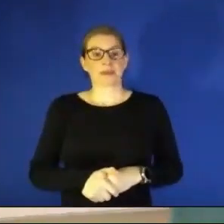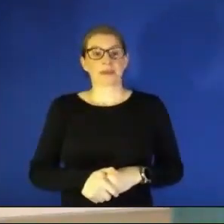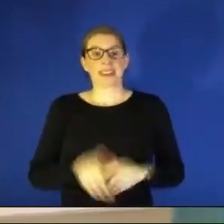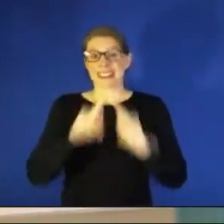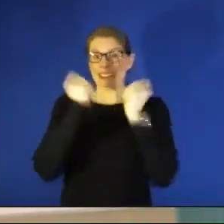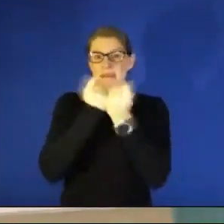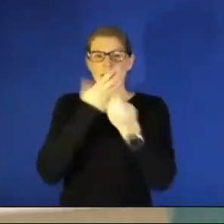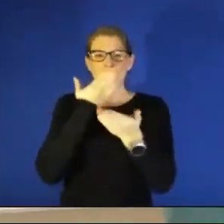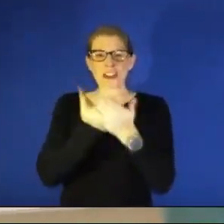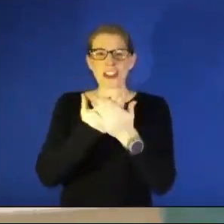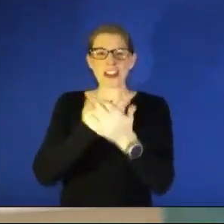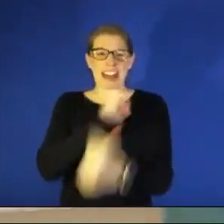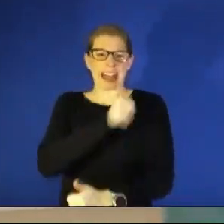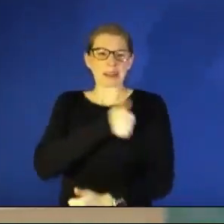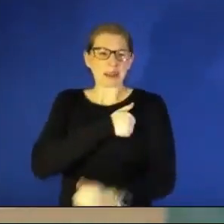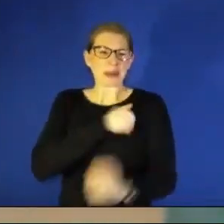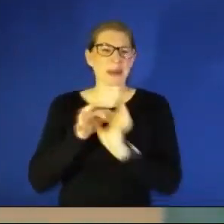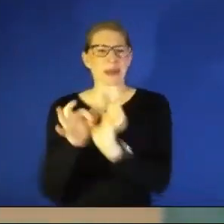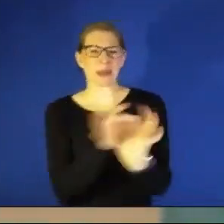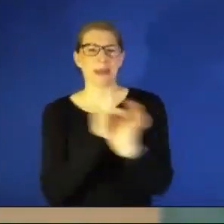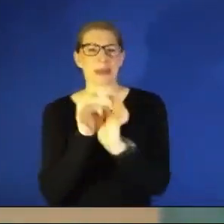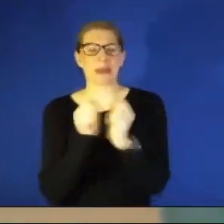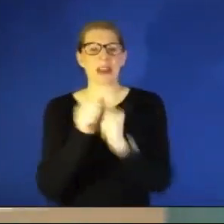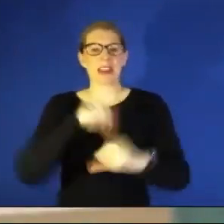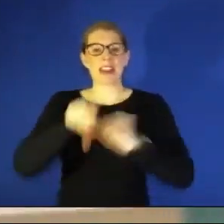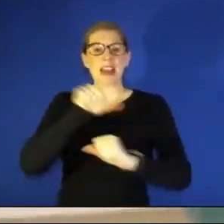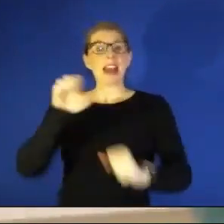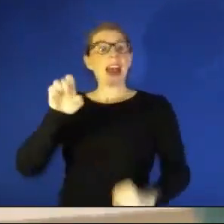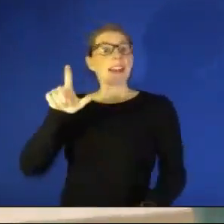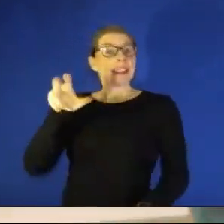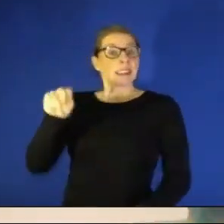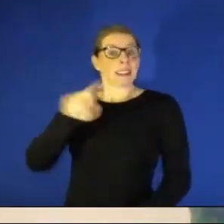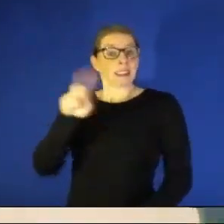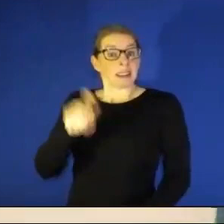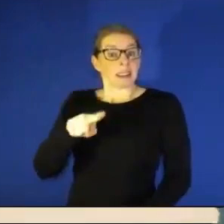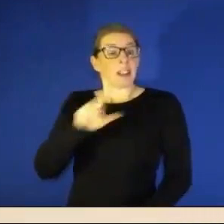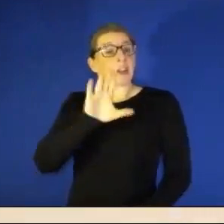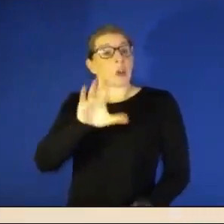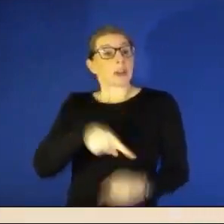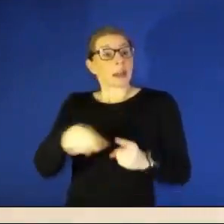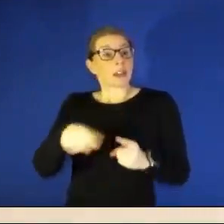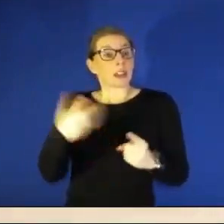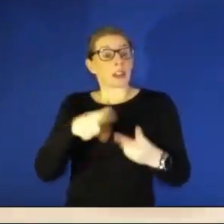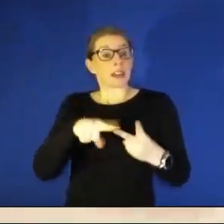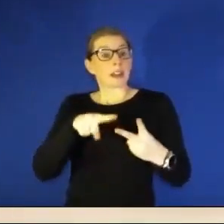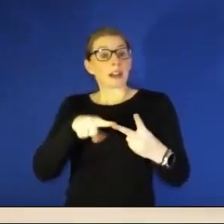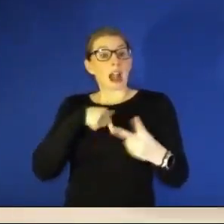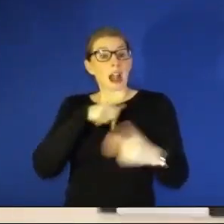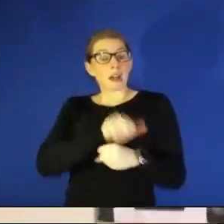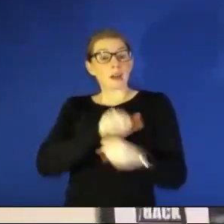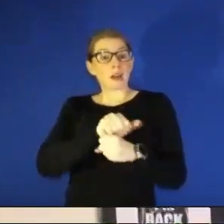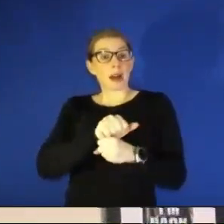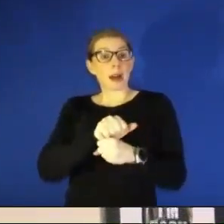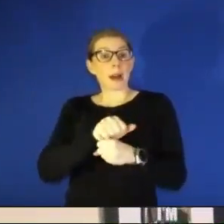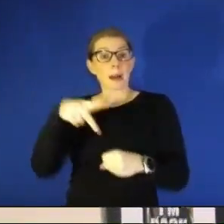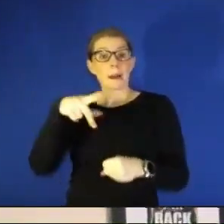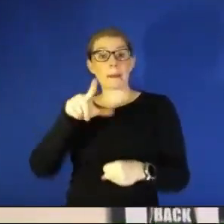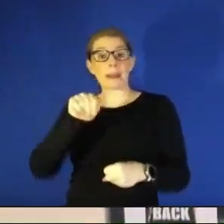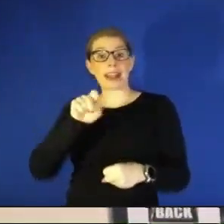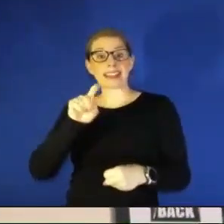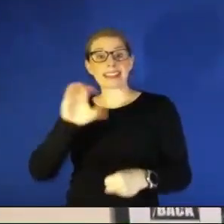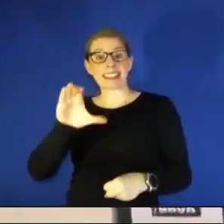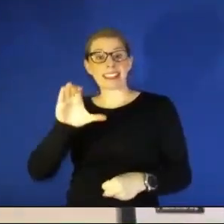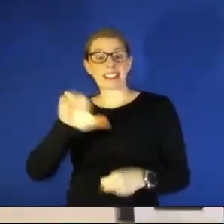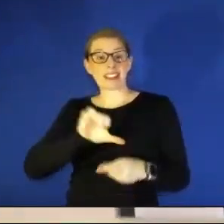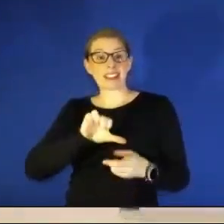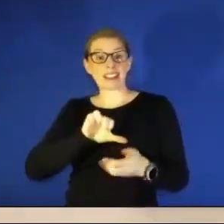camaraderie that they all have. And I want to ask Ellen. Ellen, what is your specialty? I work in plastic surgery. That's